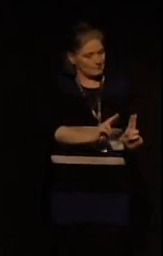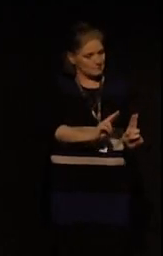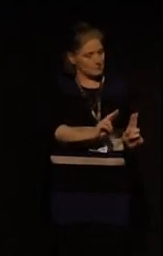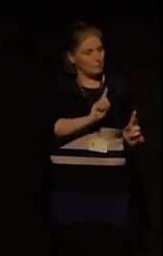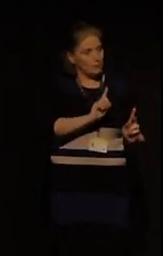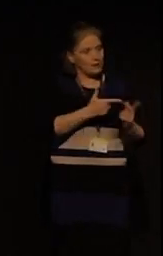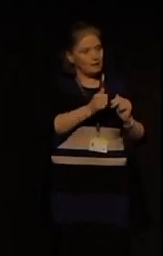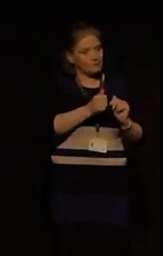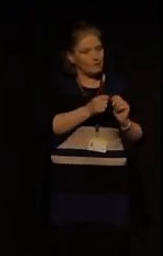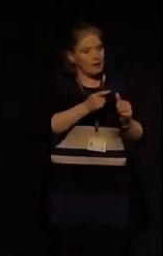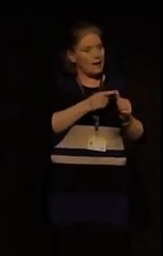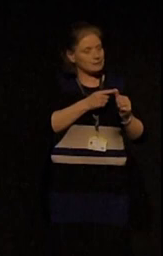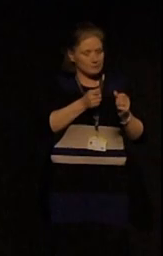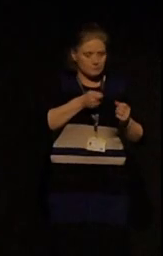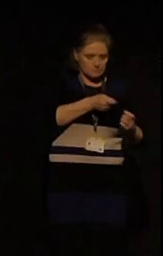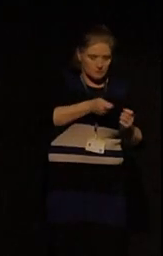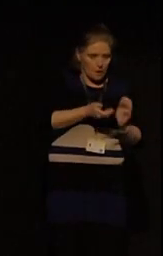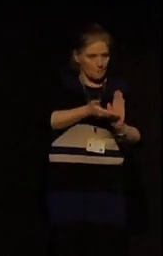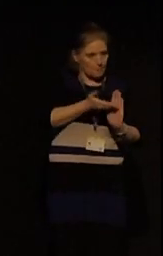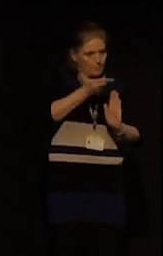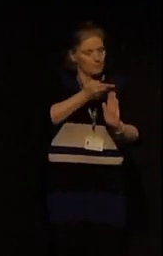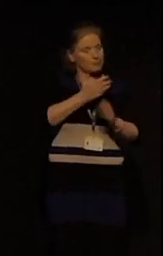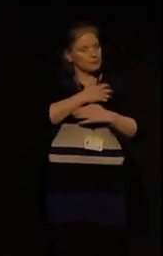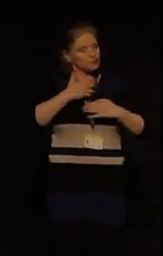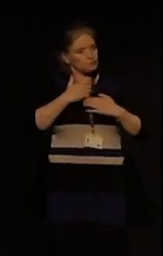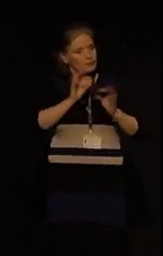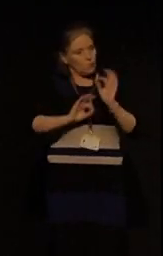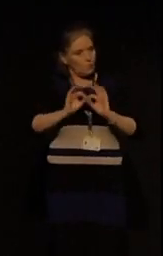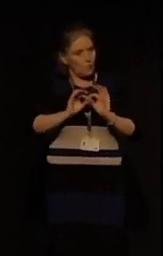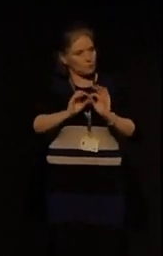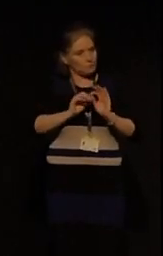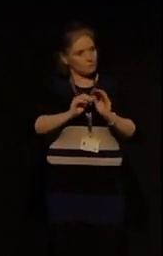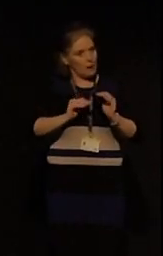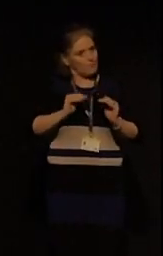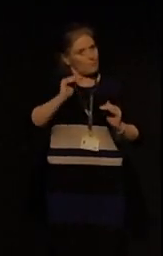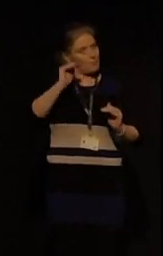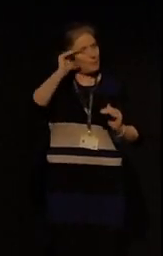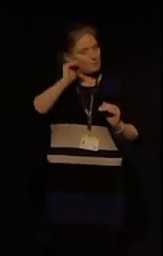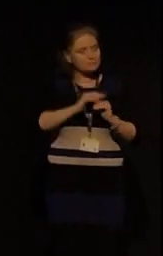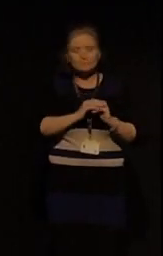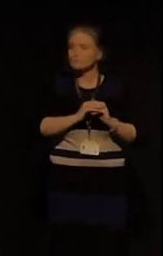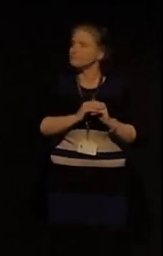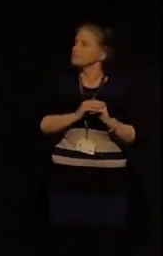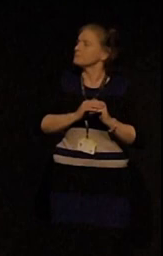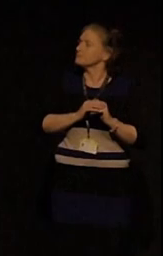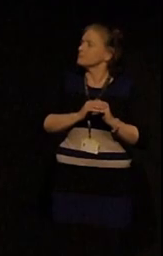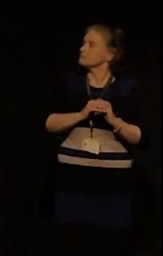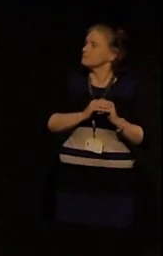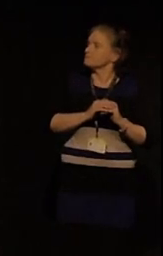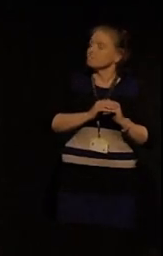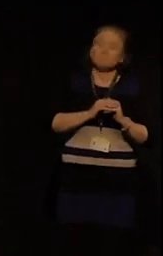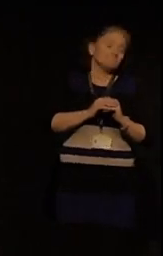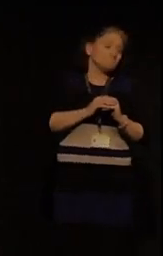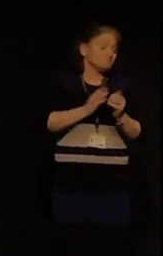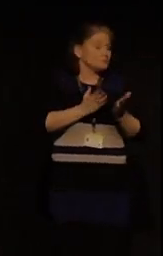got up to higher doses of the drug, the stress hormones really started to skyrocket. So one of the things we think